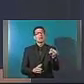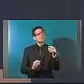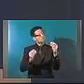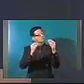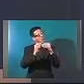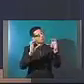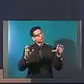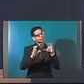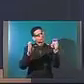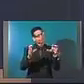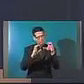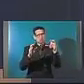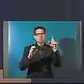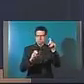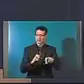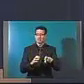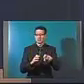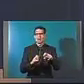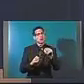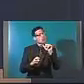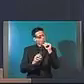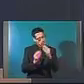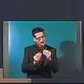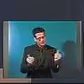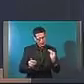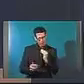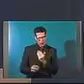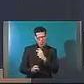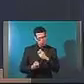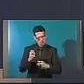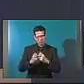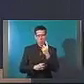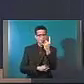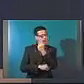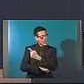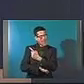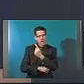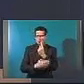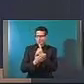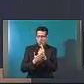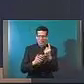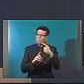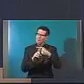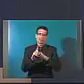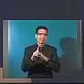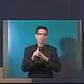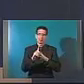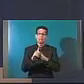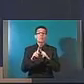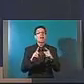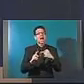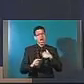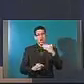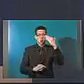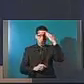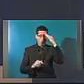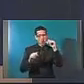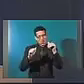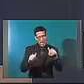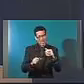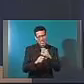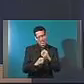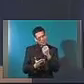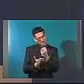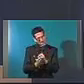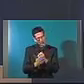done. And we're not going to solve our problems in a day or a week or a month. But I know we can get our